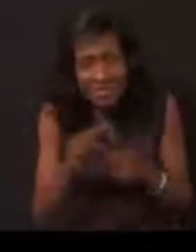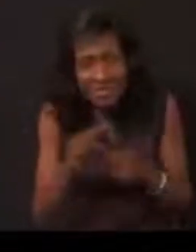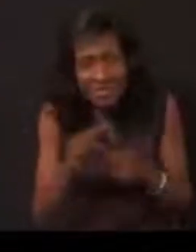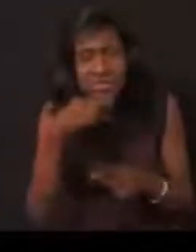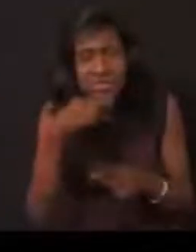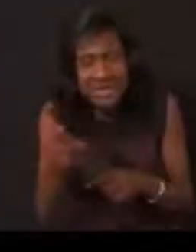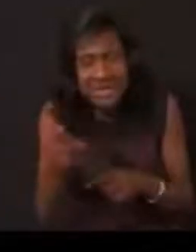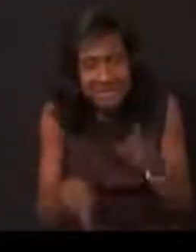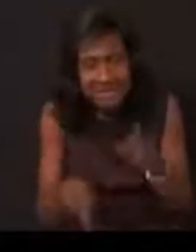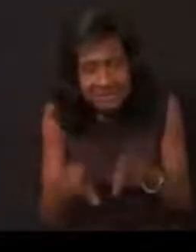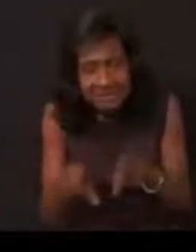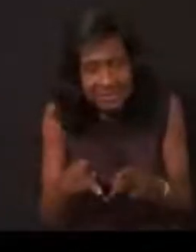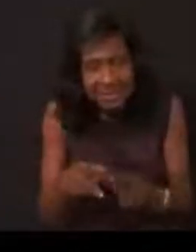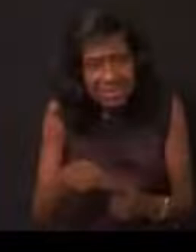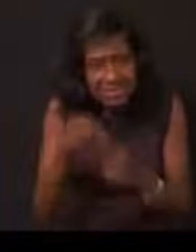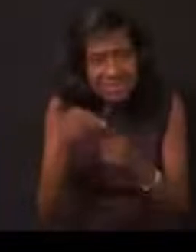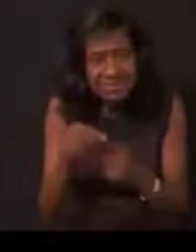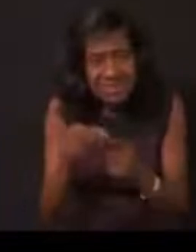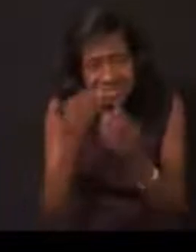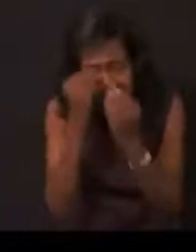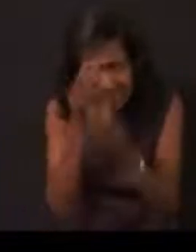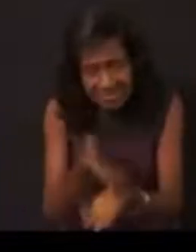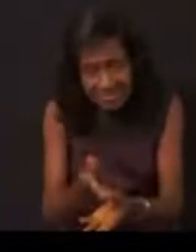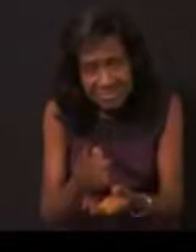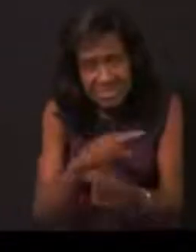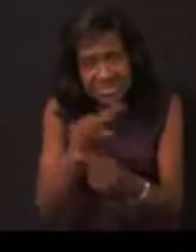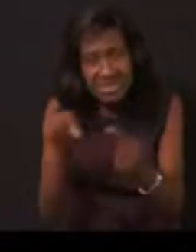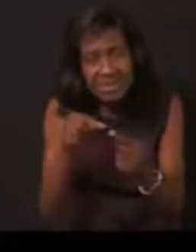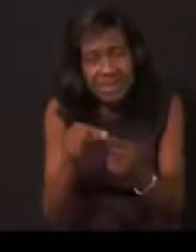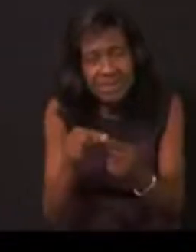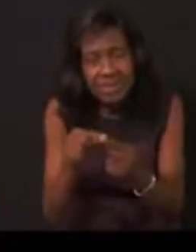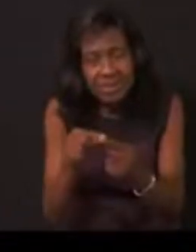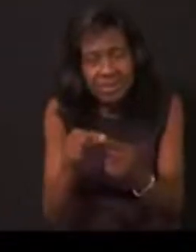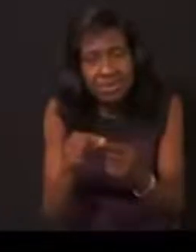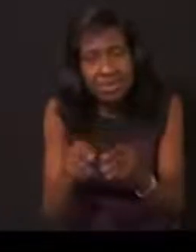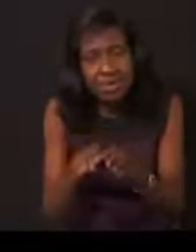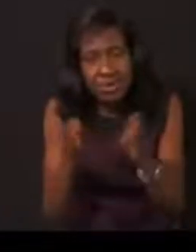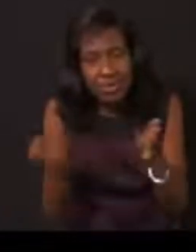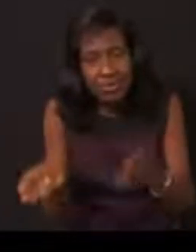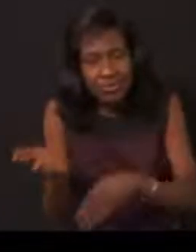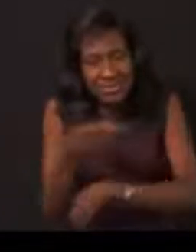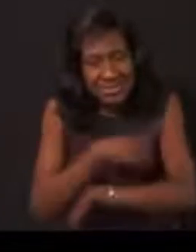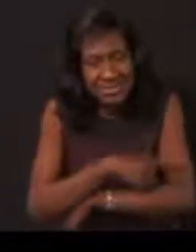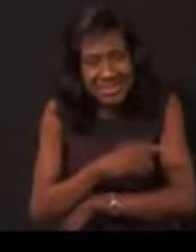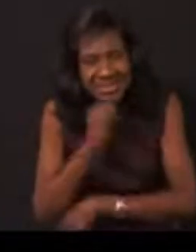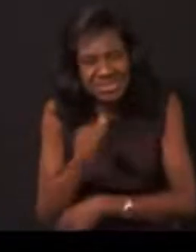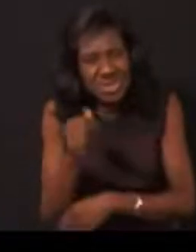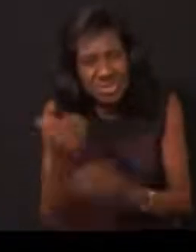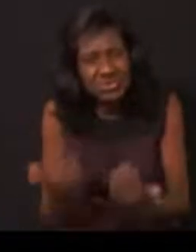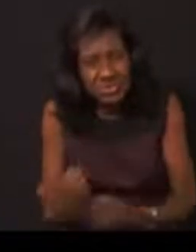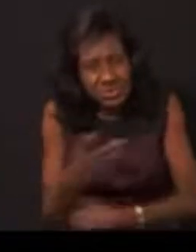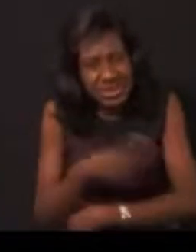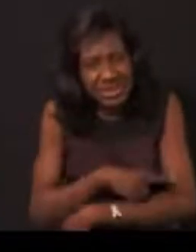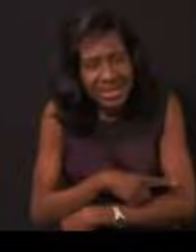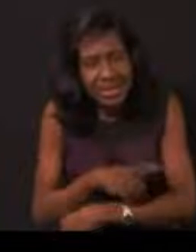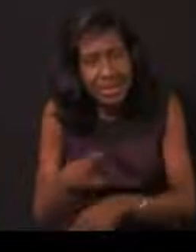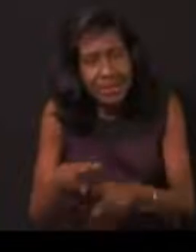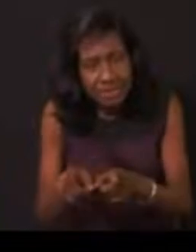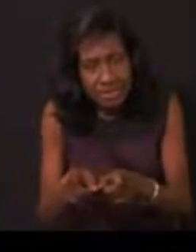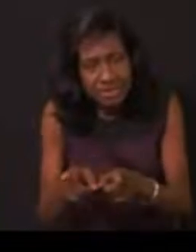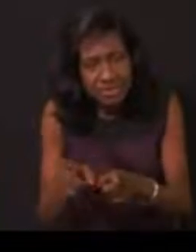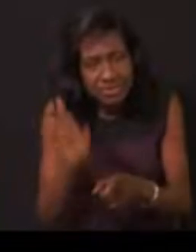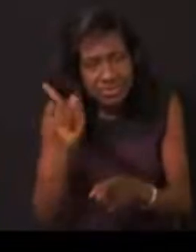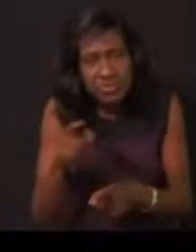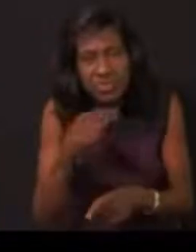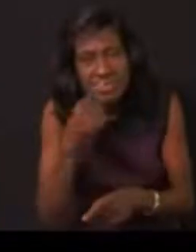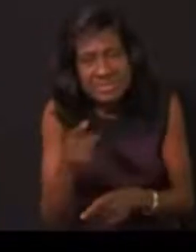specific information around the reopening date. So it won't be today, but we will be giving you that